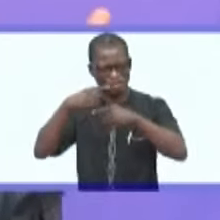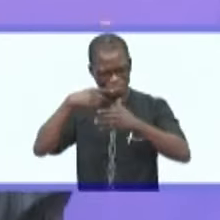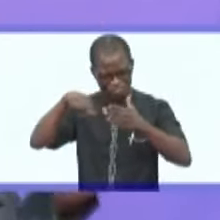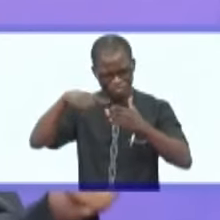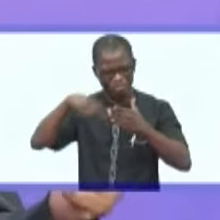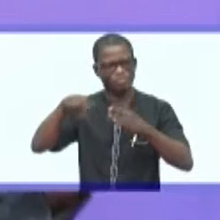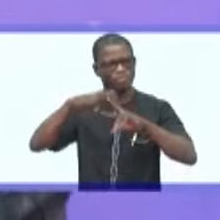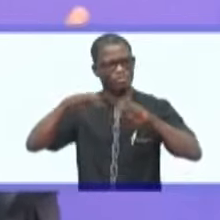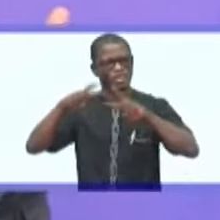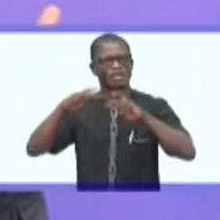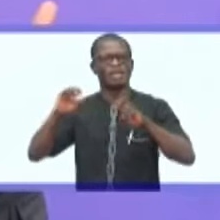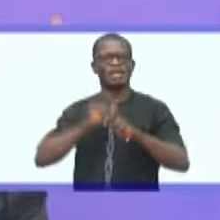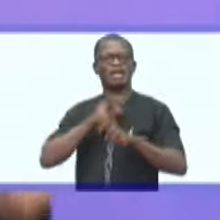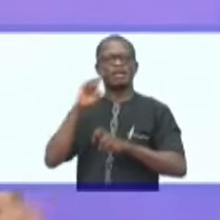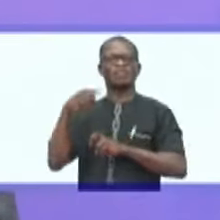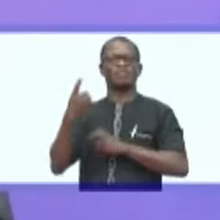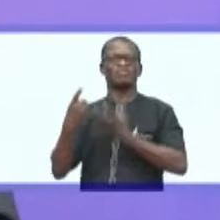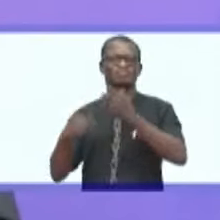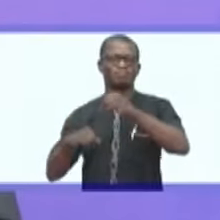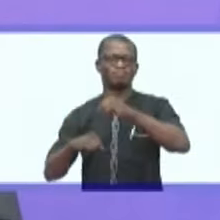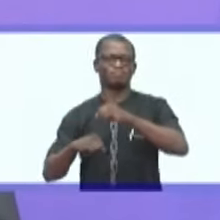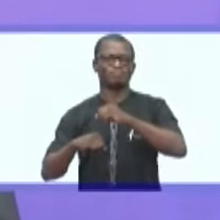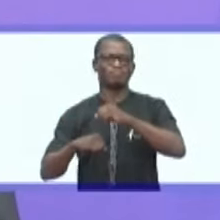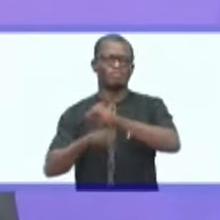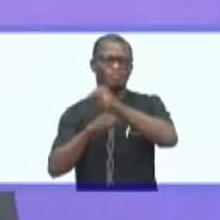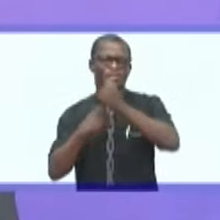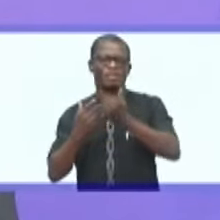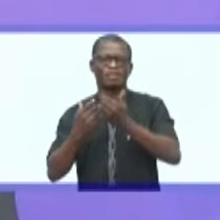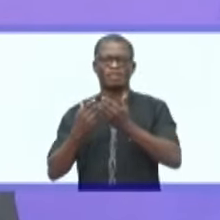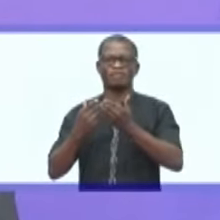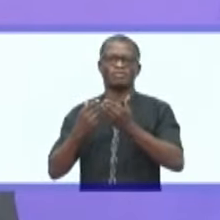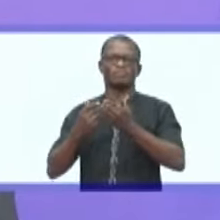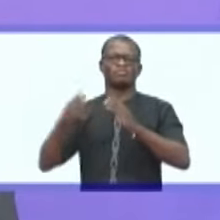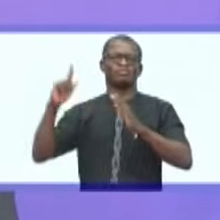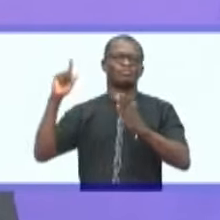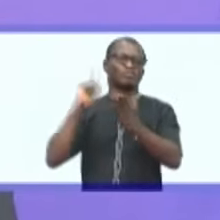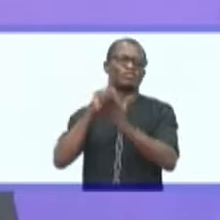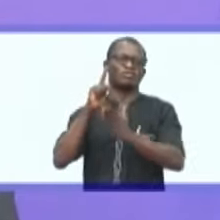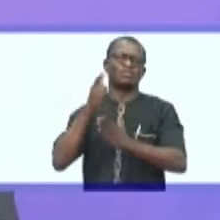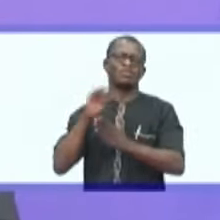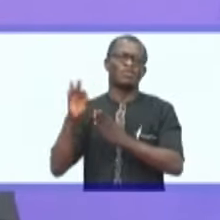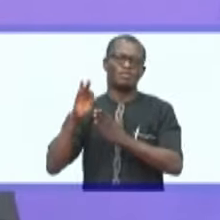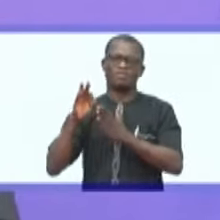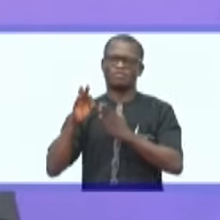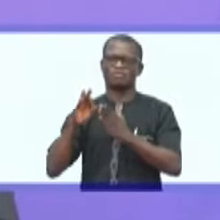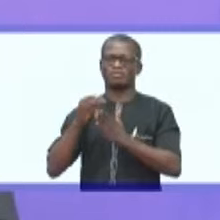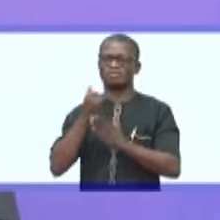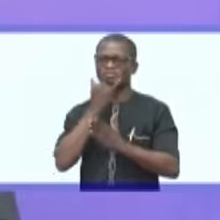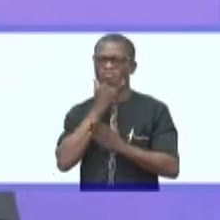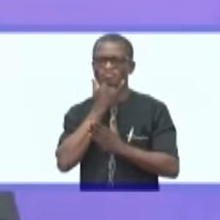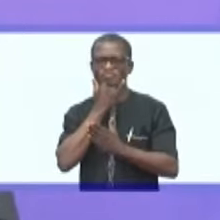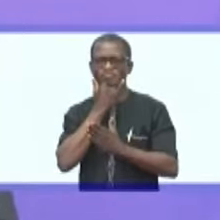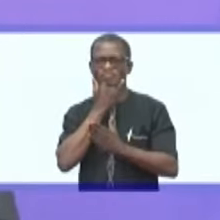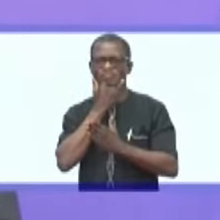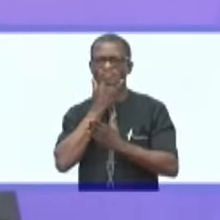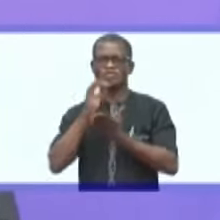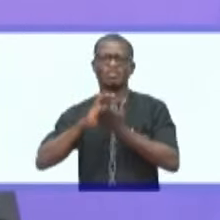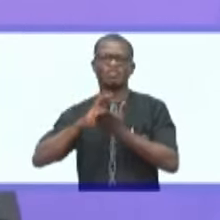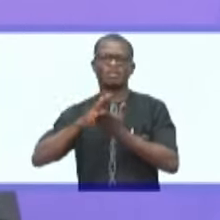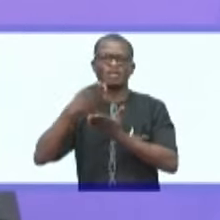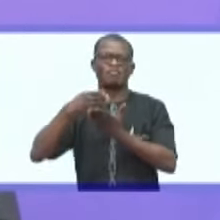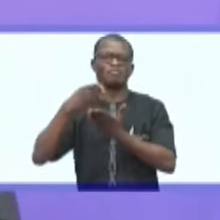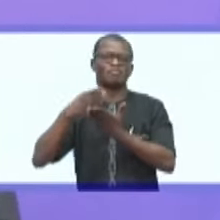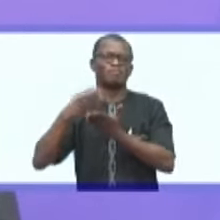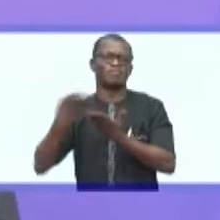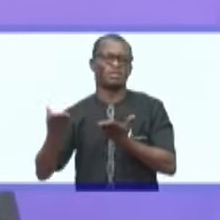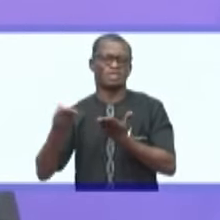am the only sponsor of the prohibition of inflated government contract bill, 2004. Colleagues